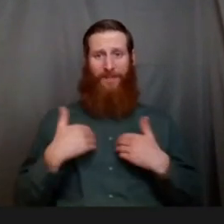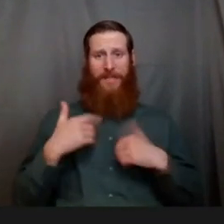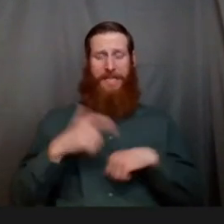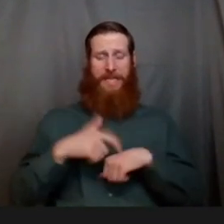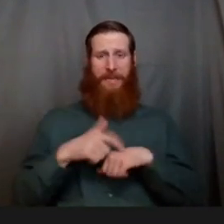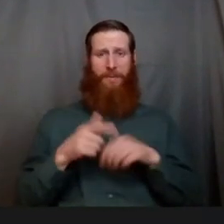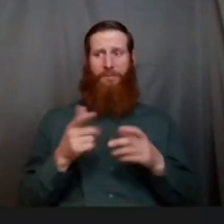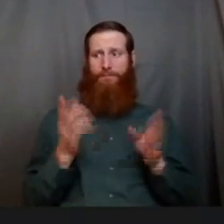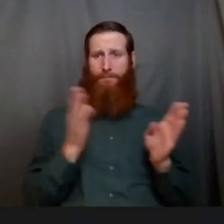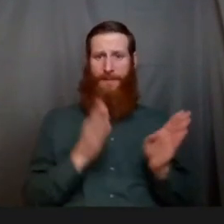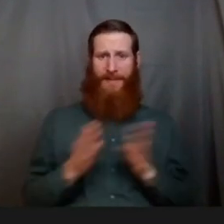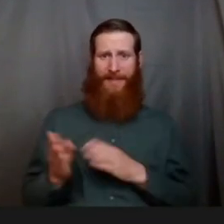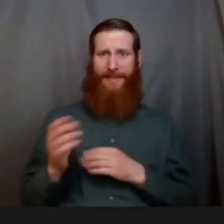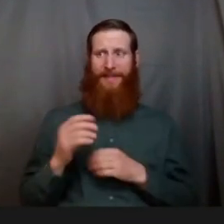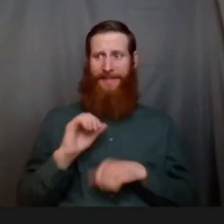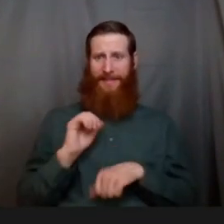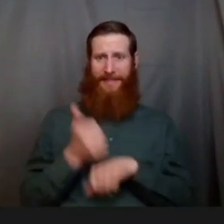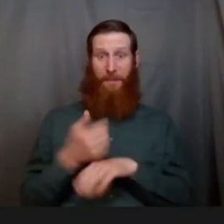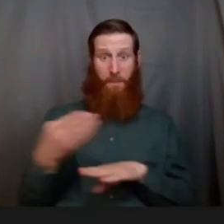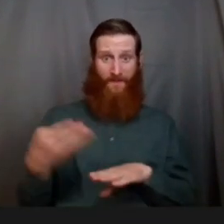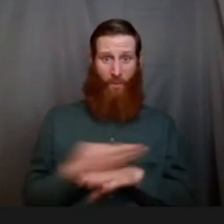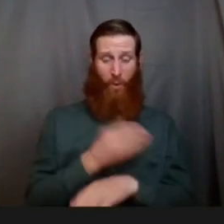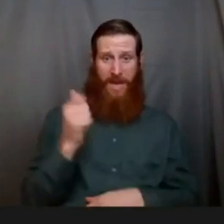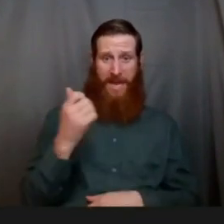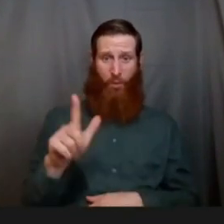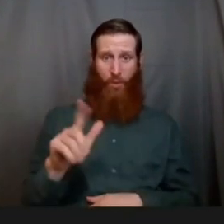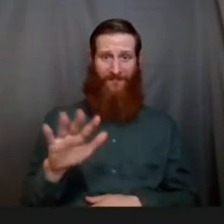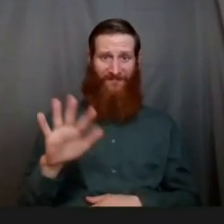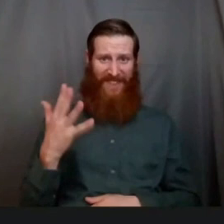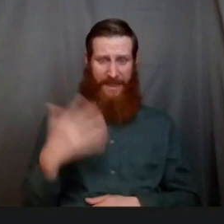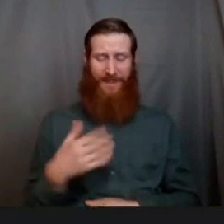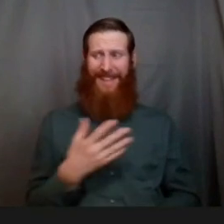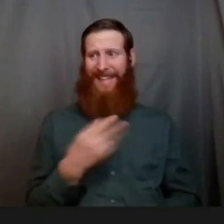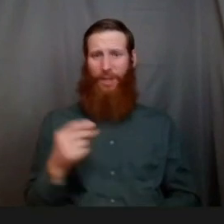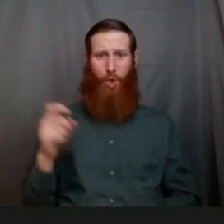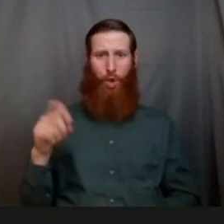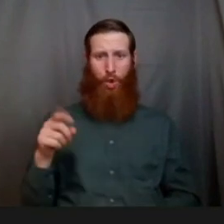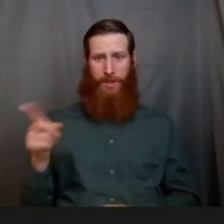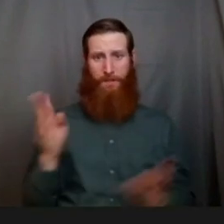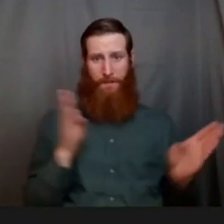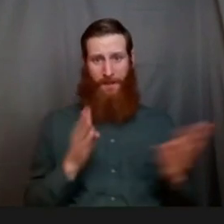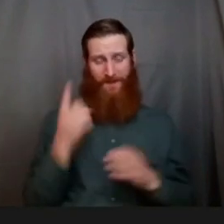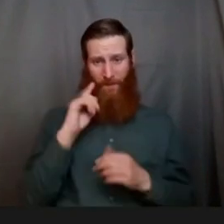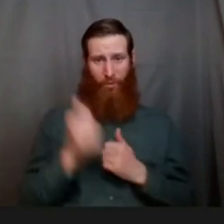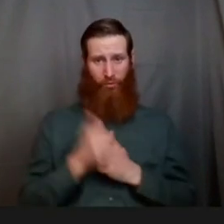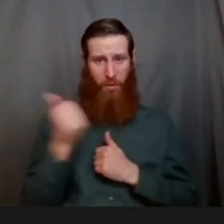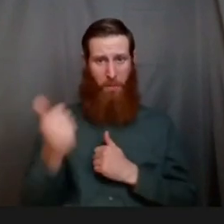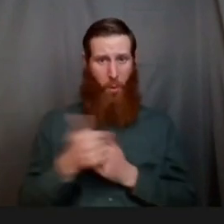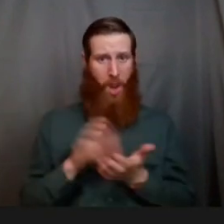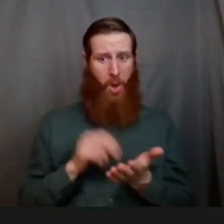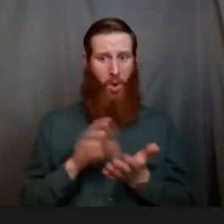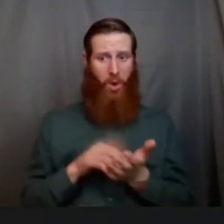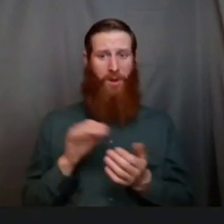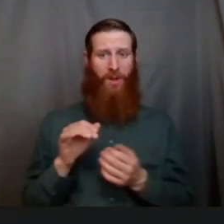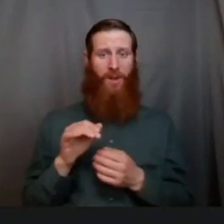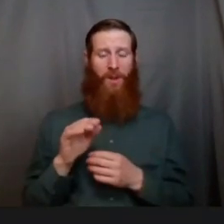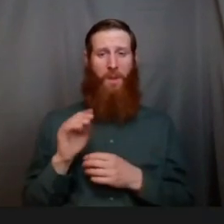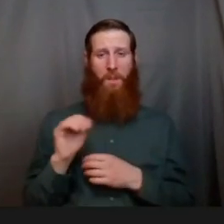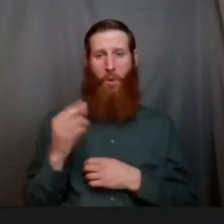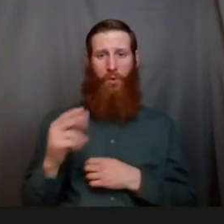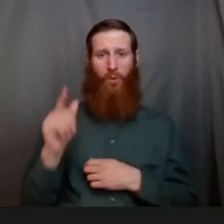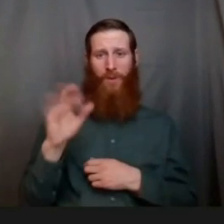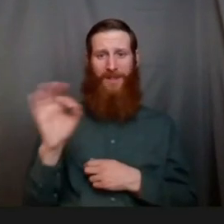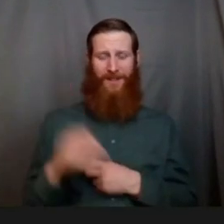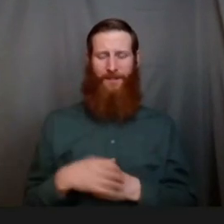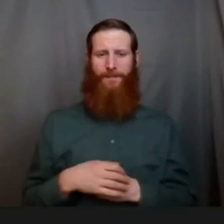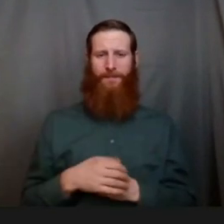up before April 5th? And should they plan for remote learning the week of March 29th? And so can you speak to a